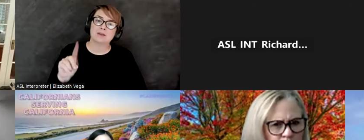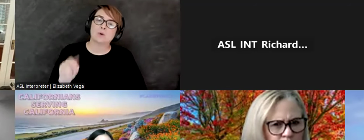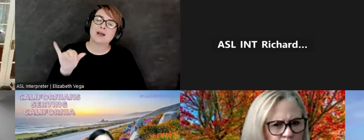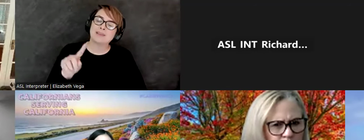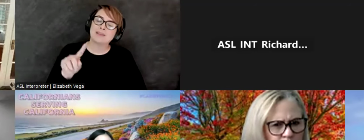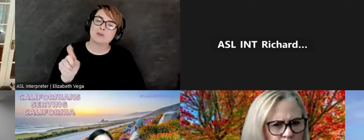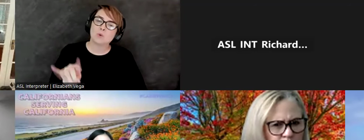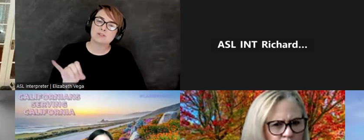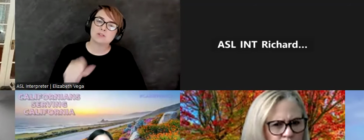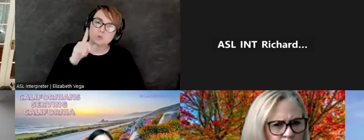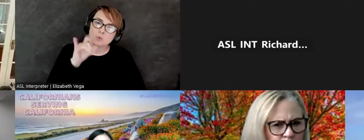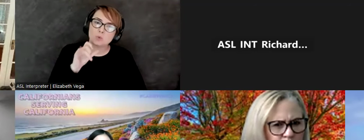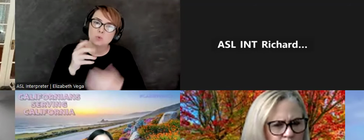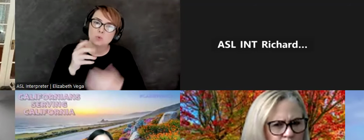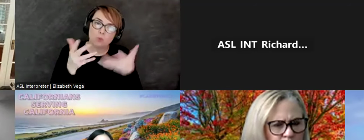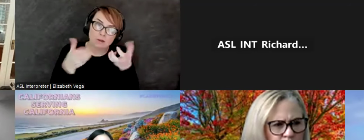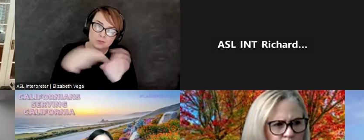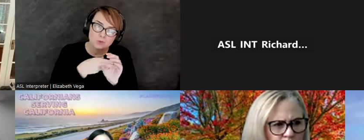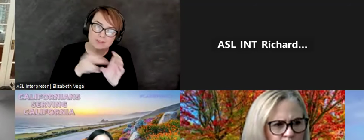subcommittee?